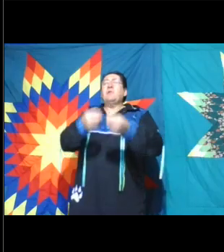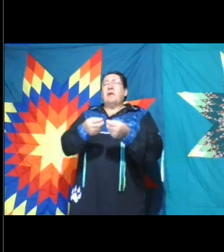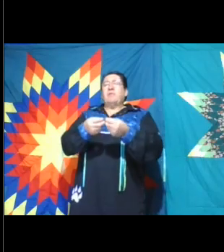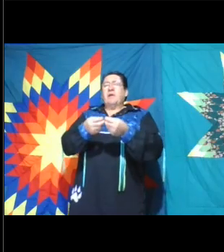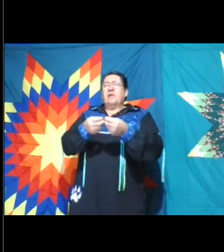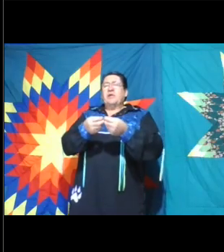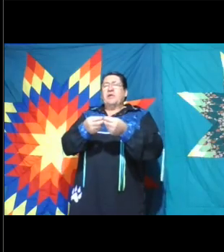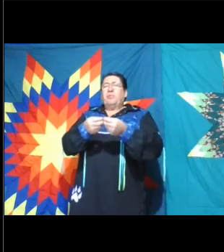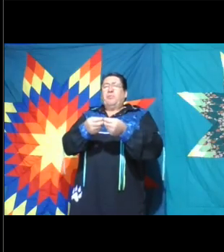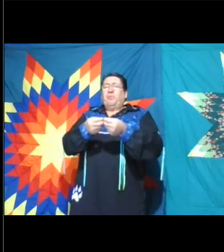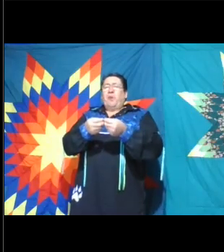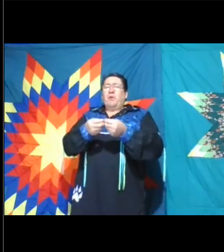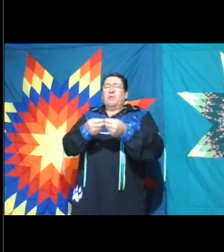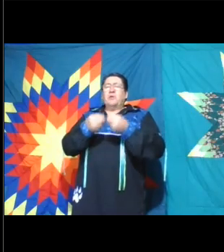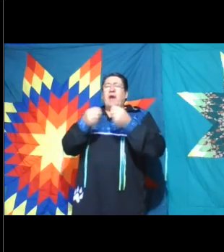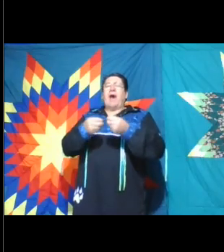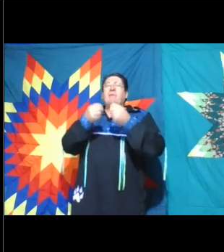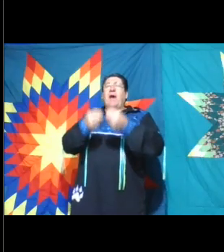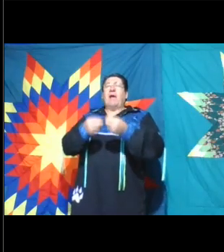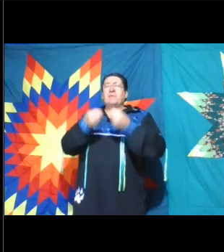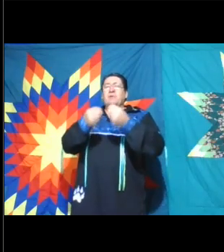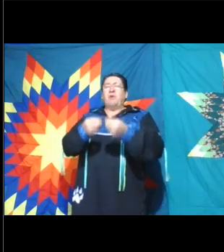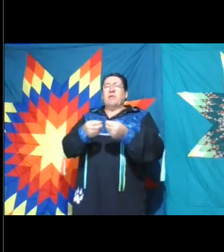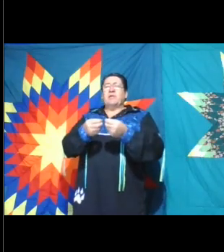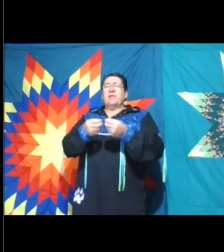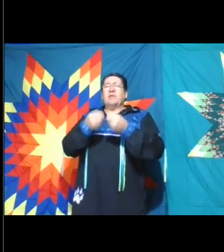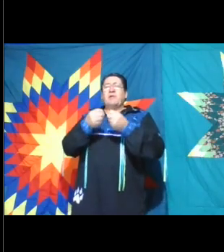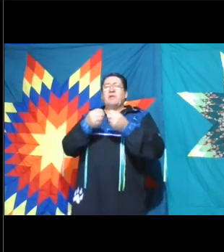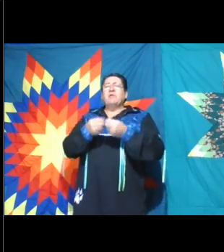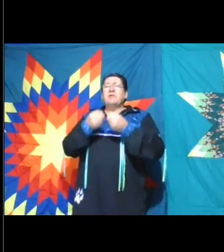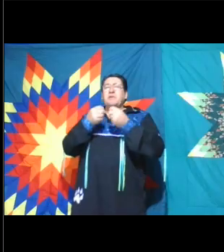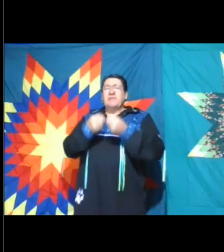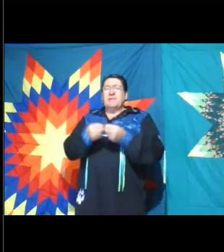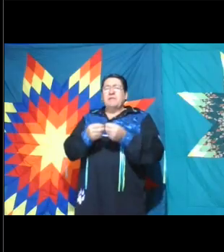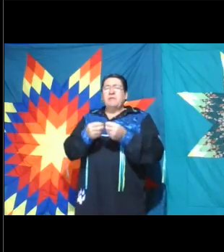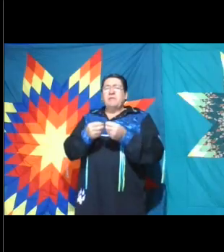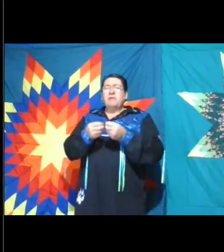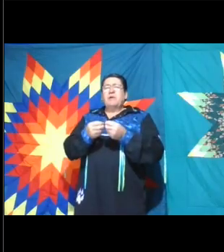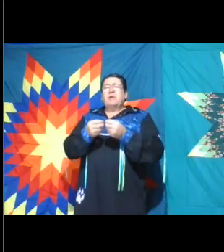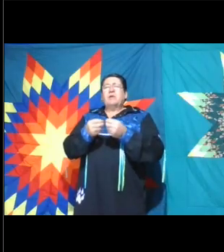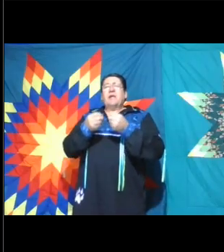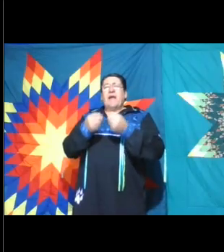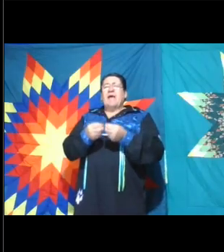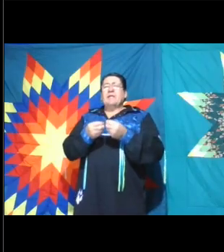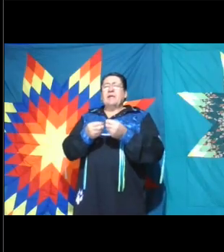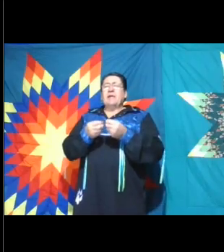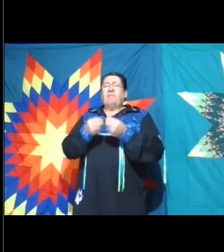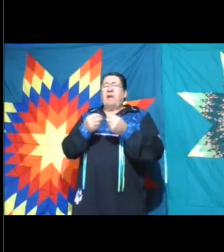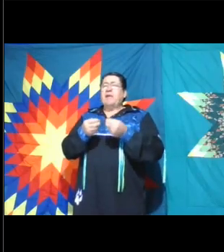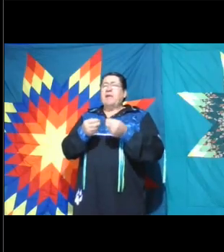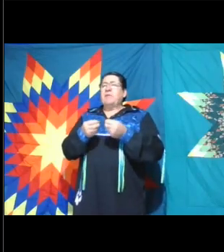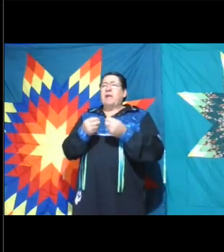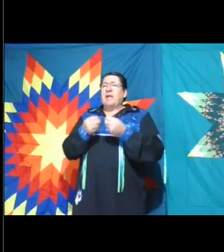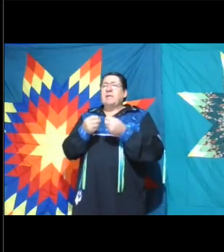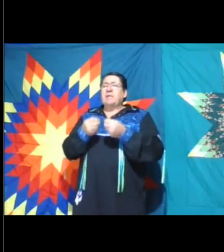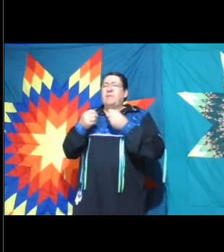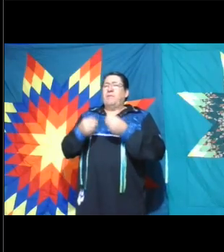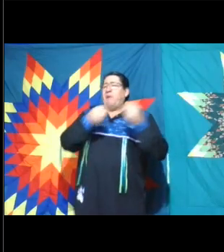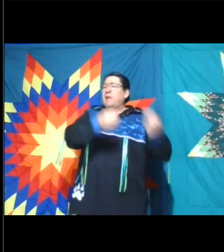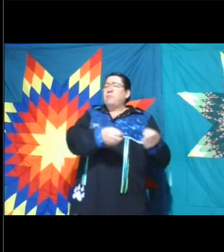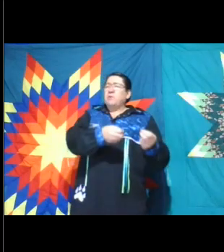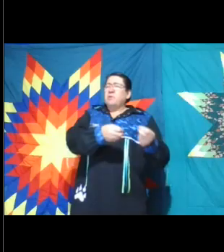you build that relationship? So you have to ask those questions. And as long as you're sincere in asking and finding out that